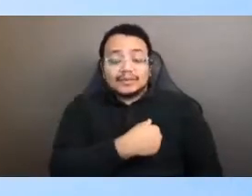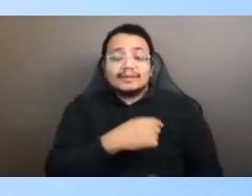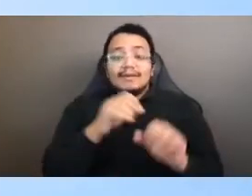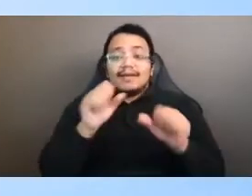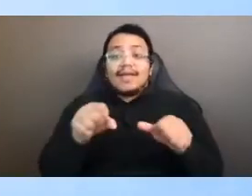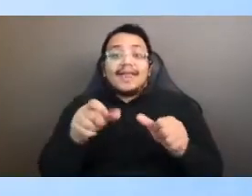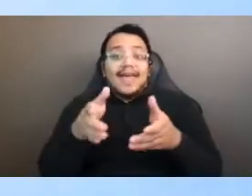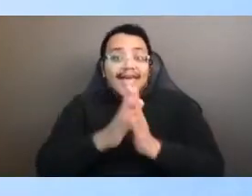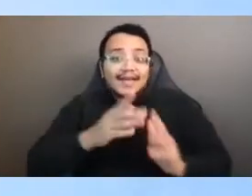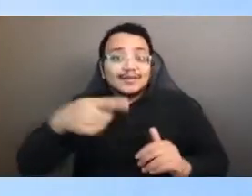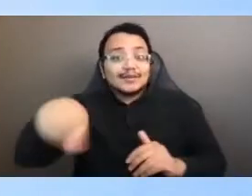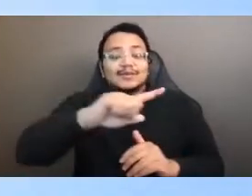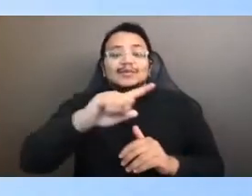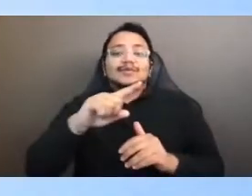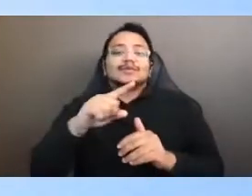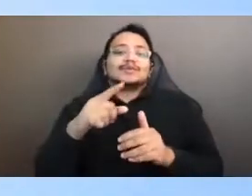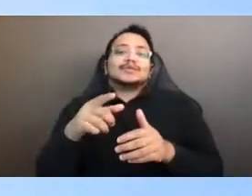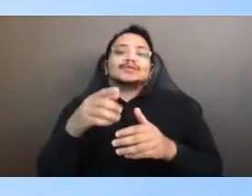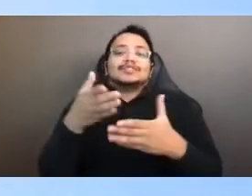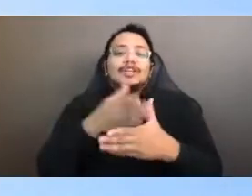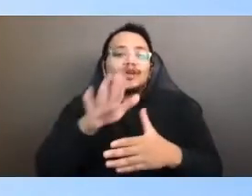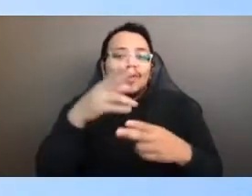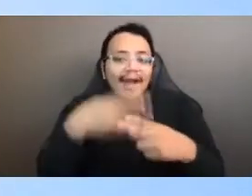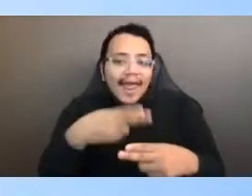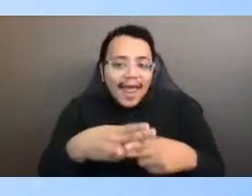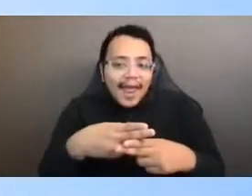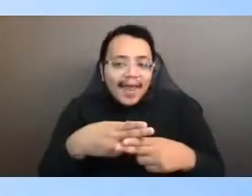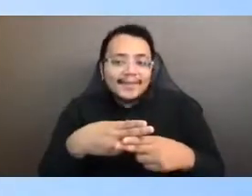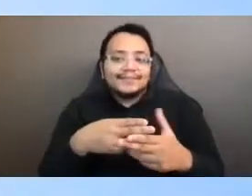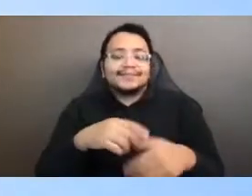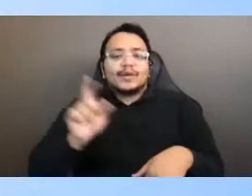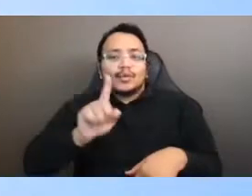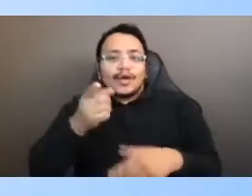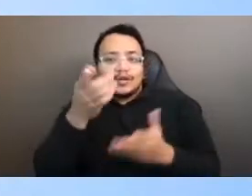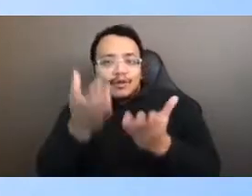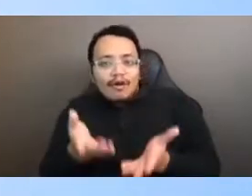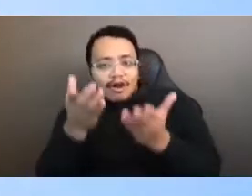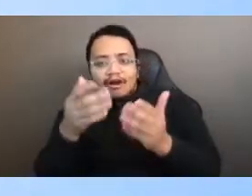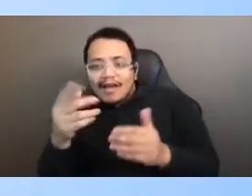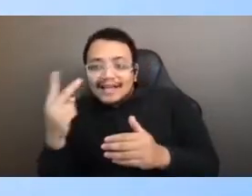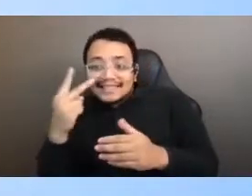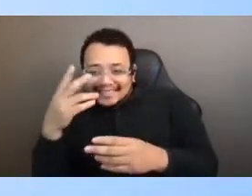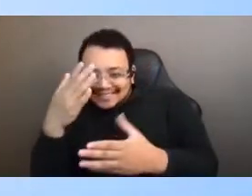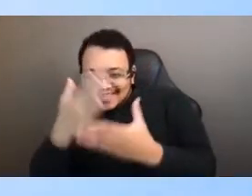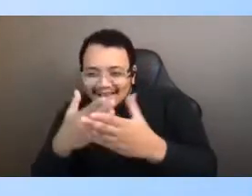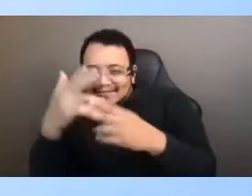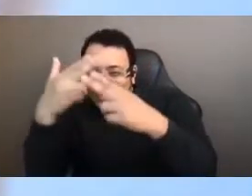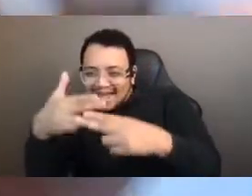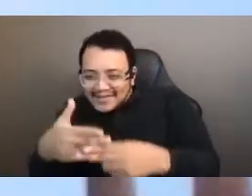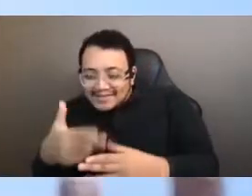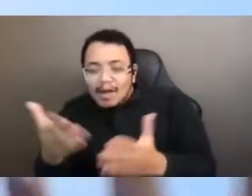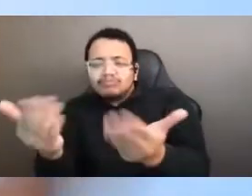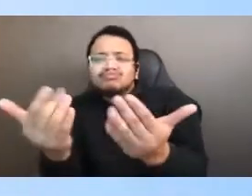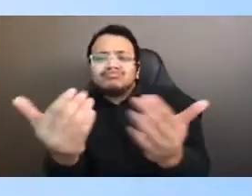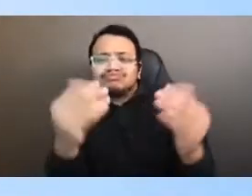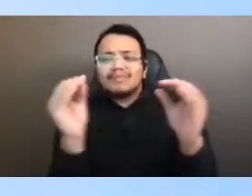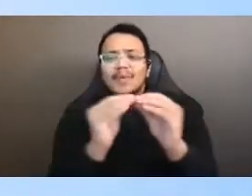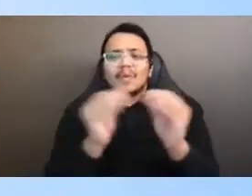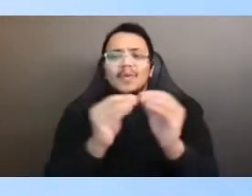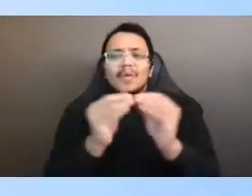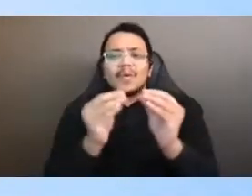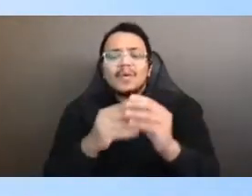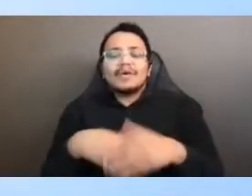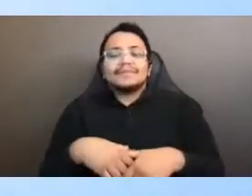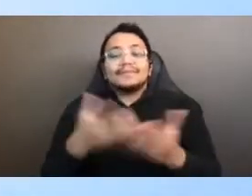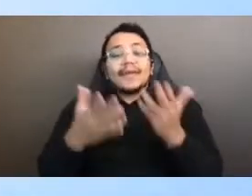and where you are joining us from in the chat box. I see that some folks have already started. Let's get your name, where you're from, what you're hoping to learn maybe